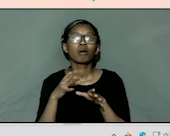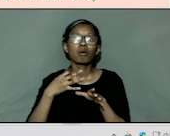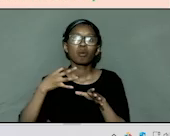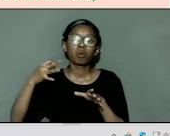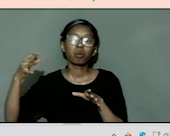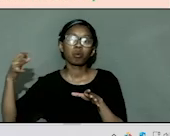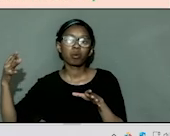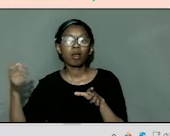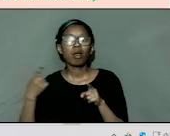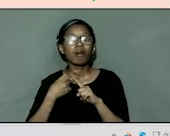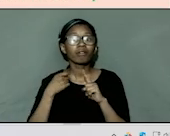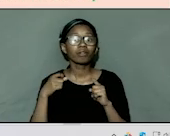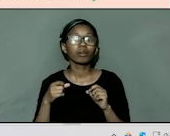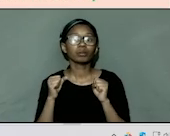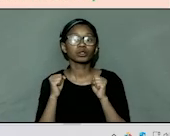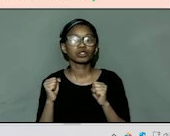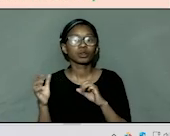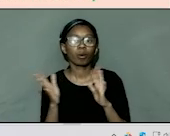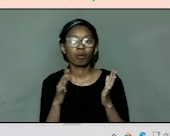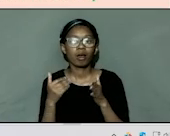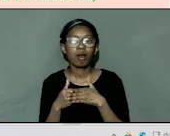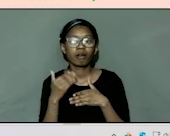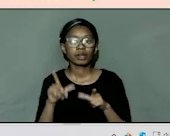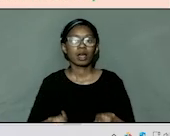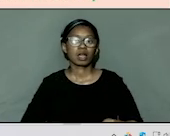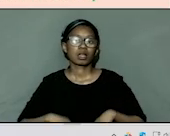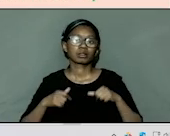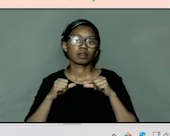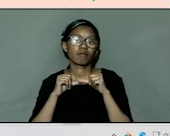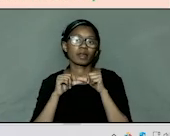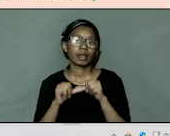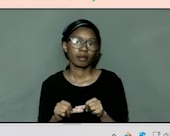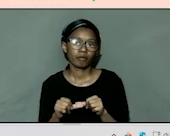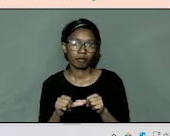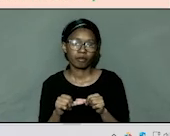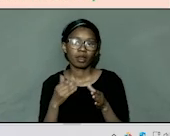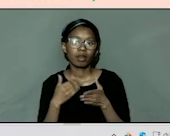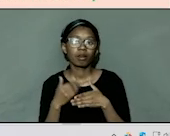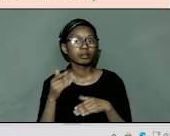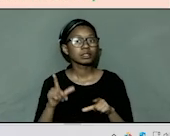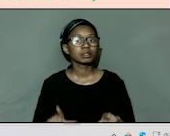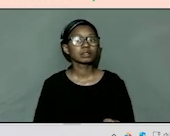then they survived. So after surviving, they did what? They